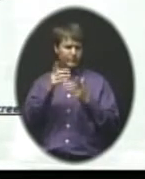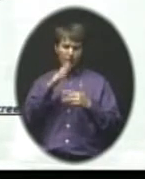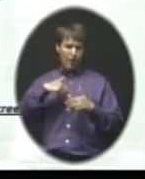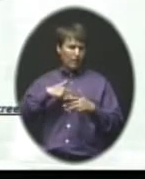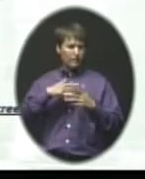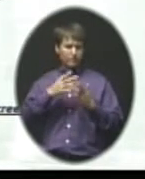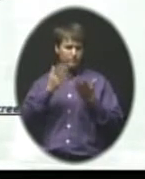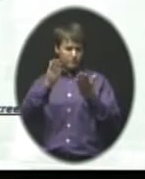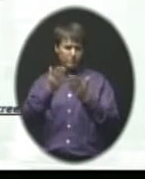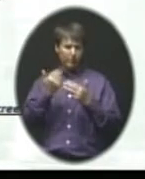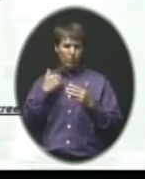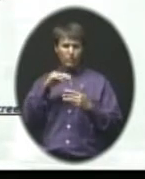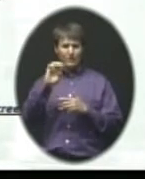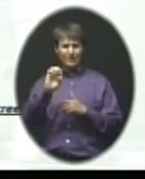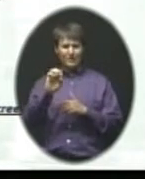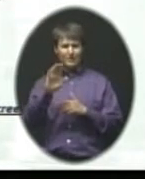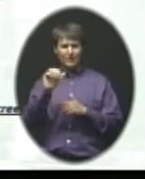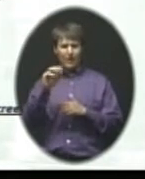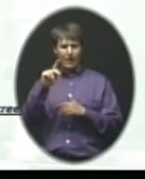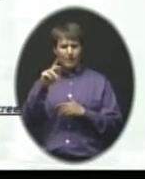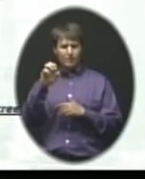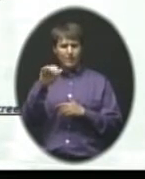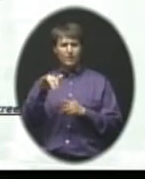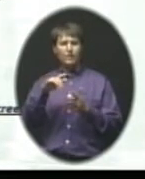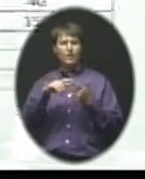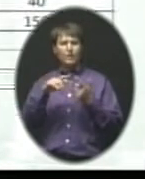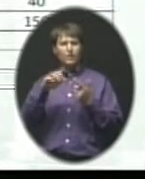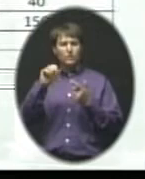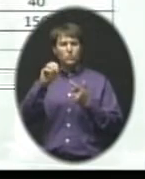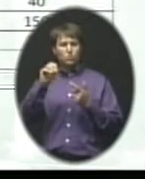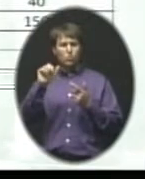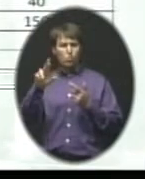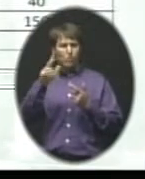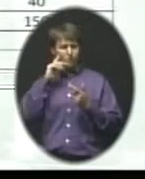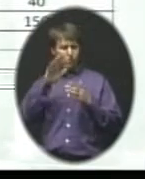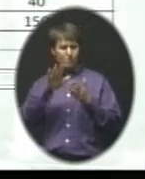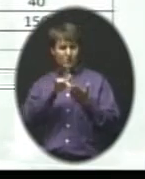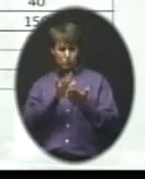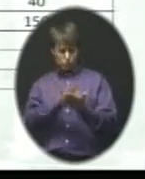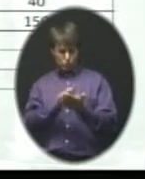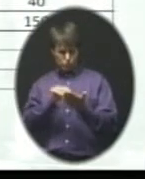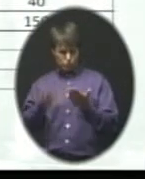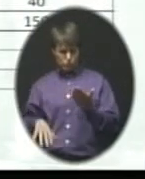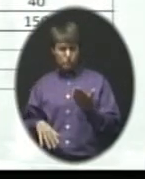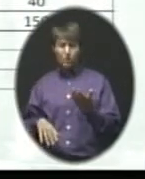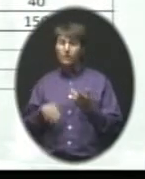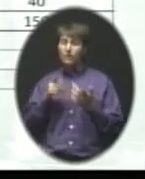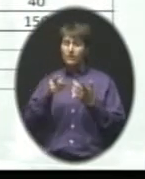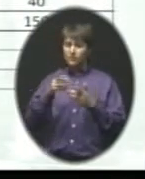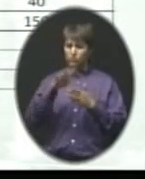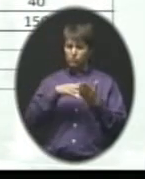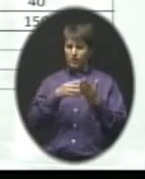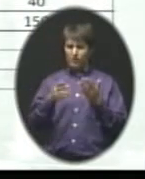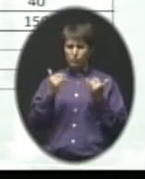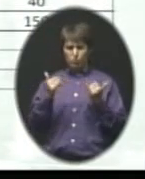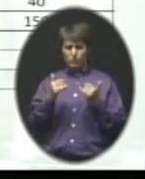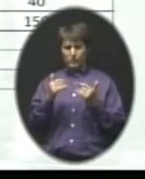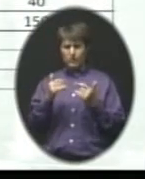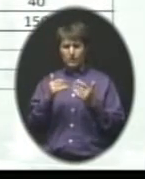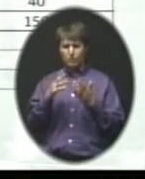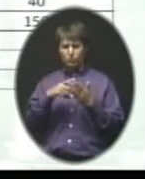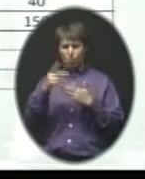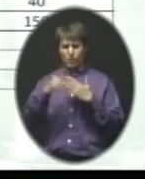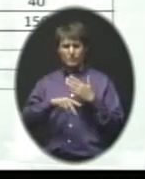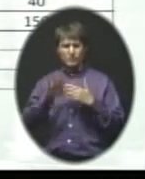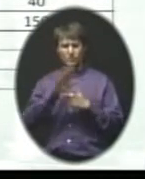an e-academy and a SOAR program for middle school students. This graph just illustrates currently in our existing programs and sites,